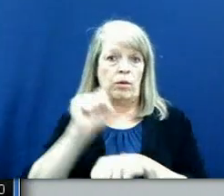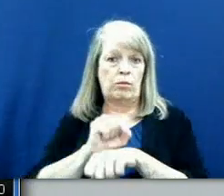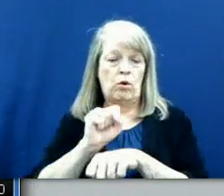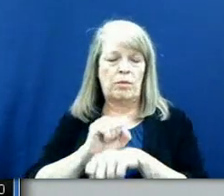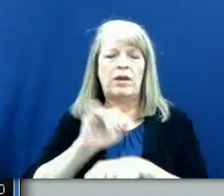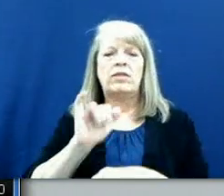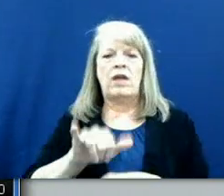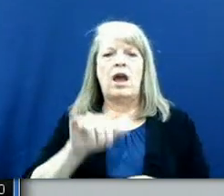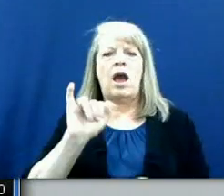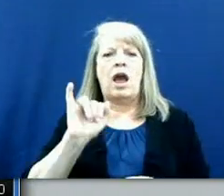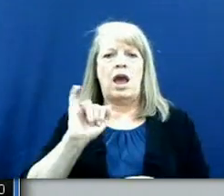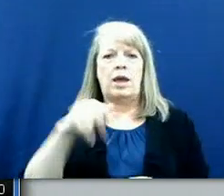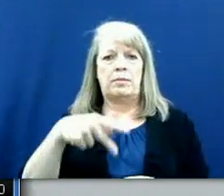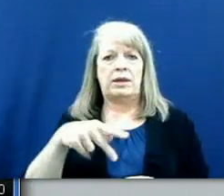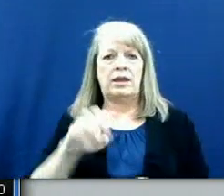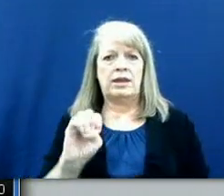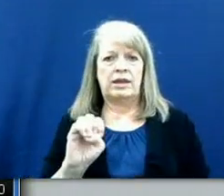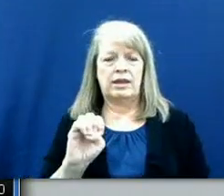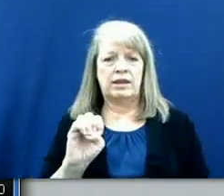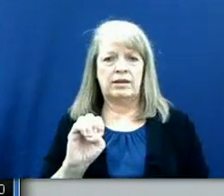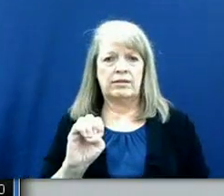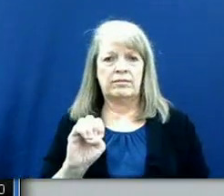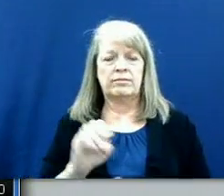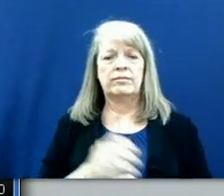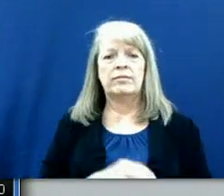IPE.